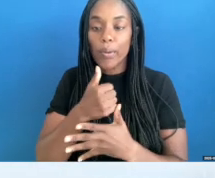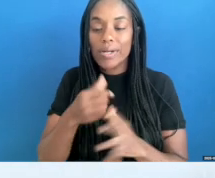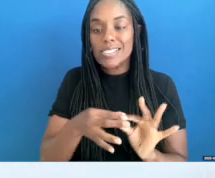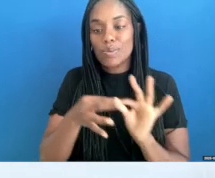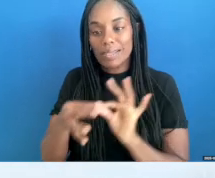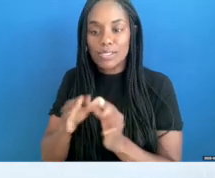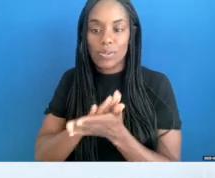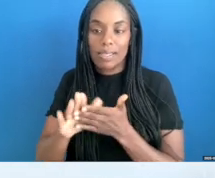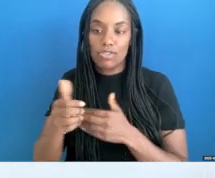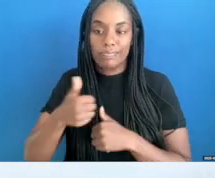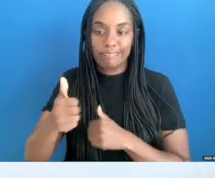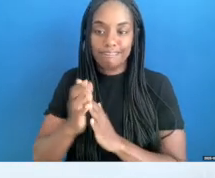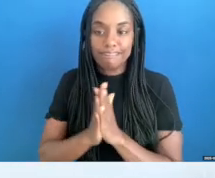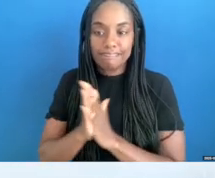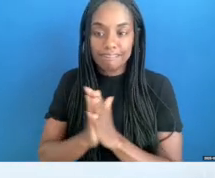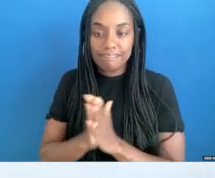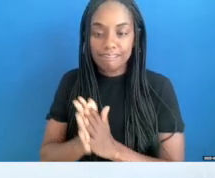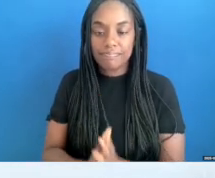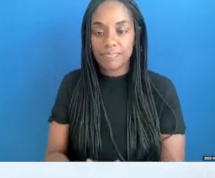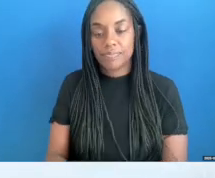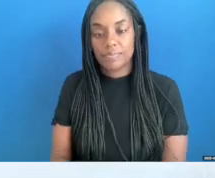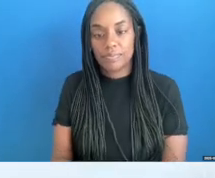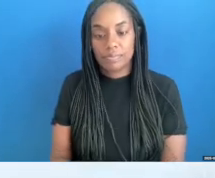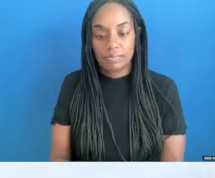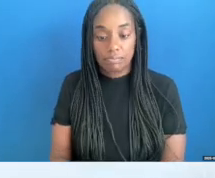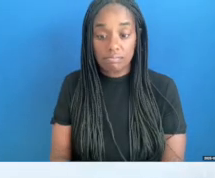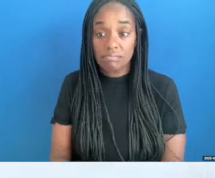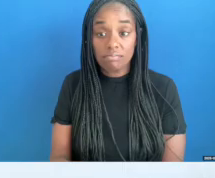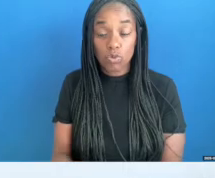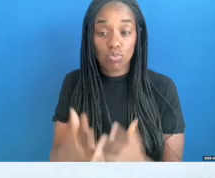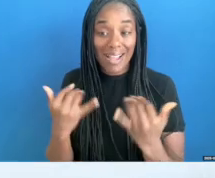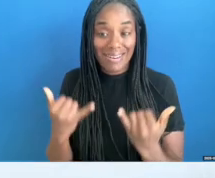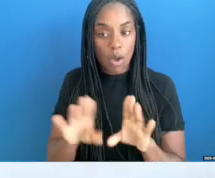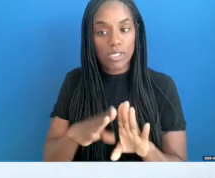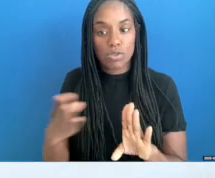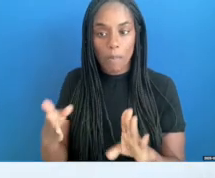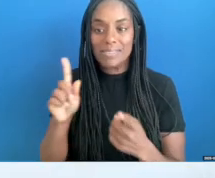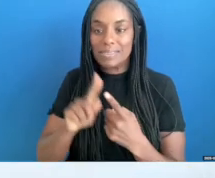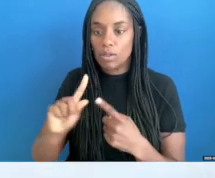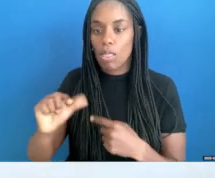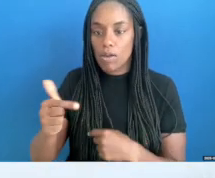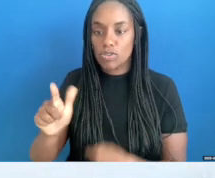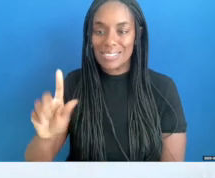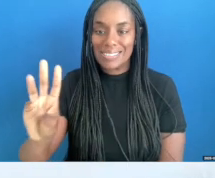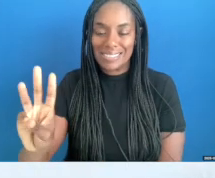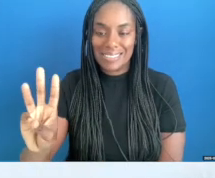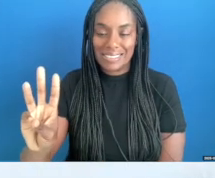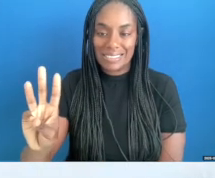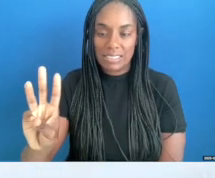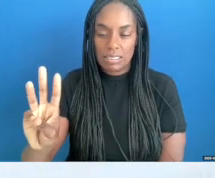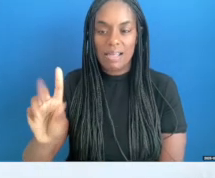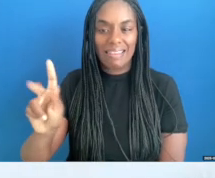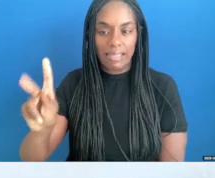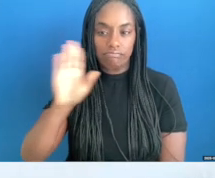clean transportation incentives. It's open now through August 26th. Staff will drop the link in the